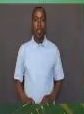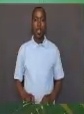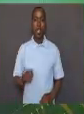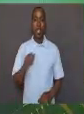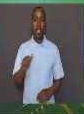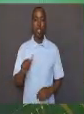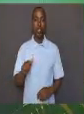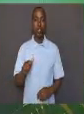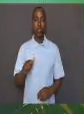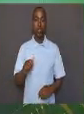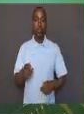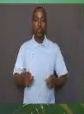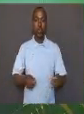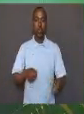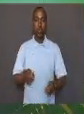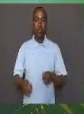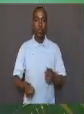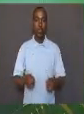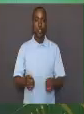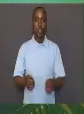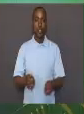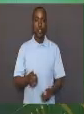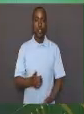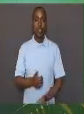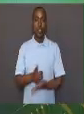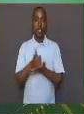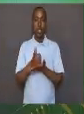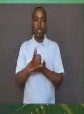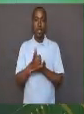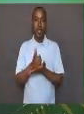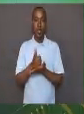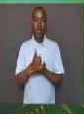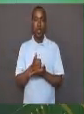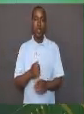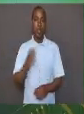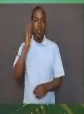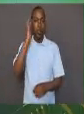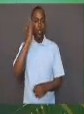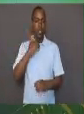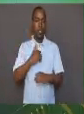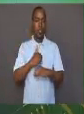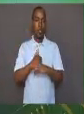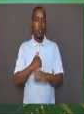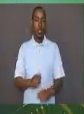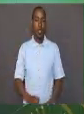achieve advancements in healthcare and disease prevention.